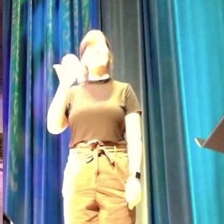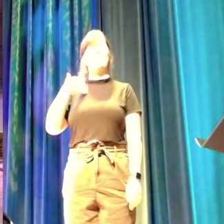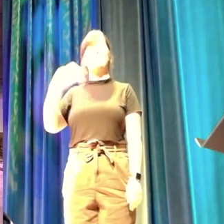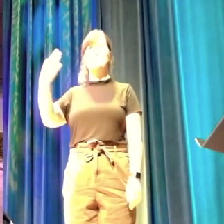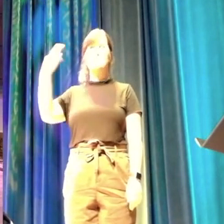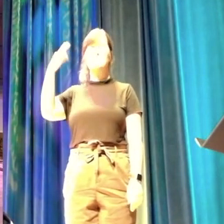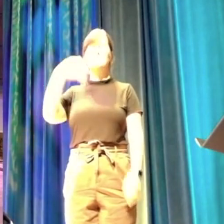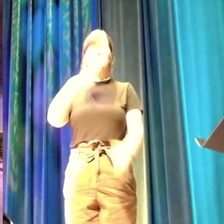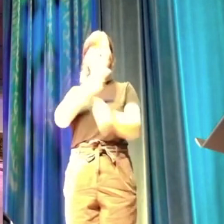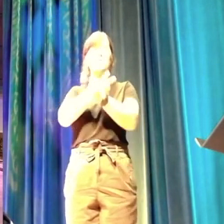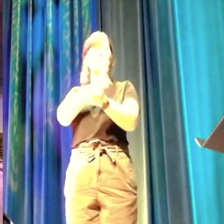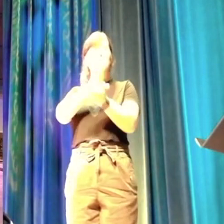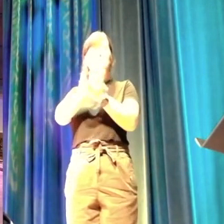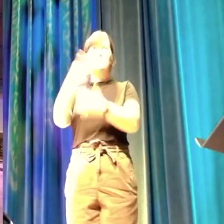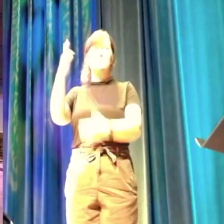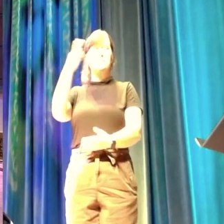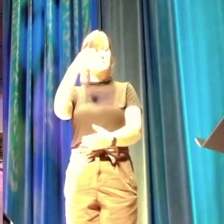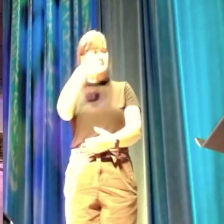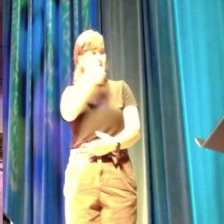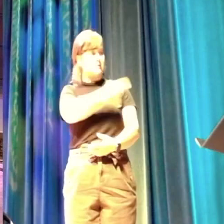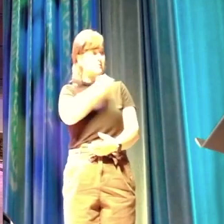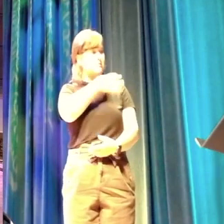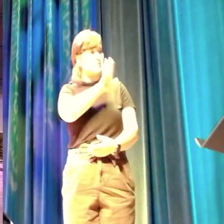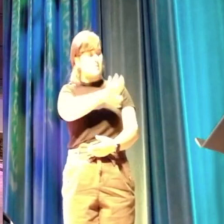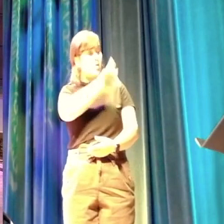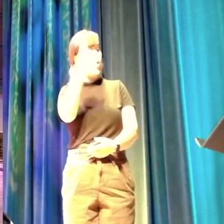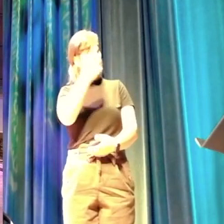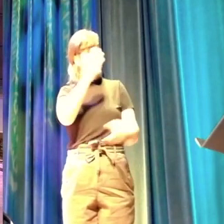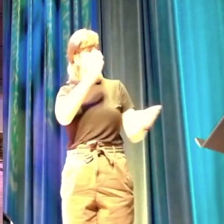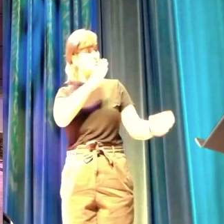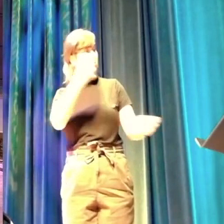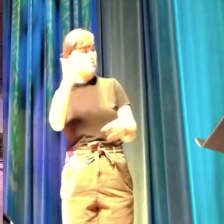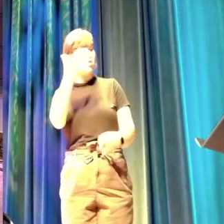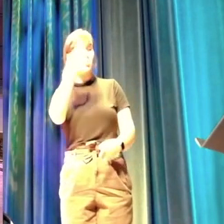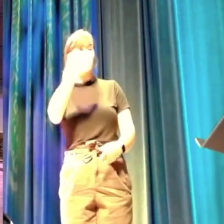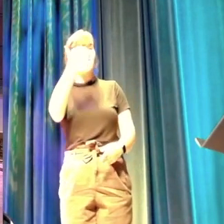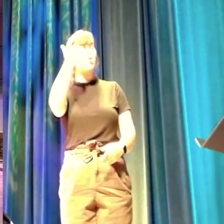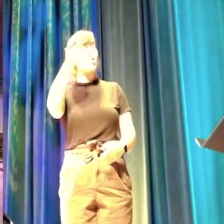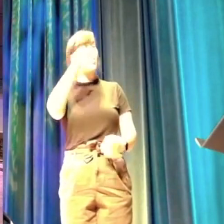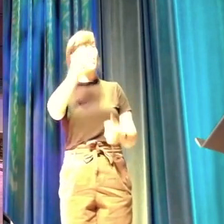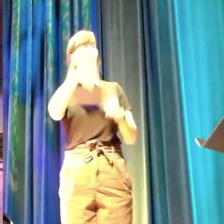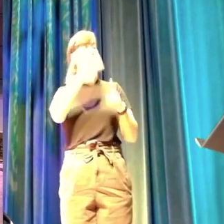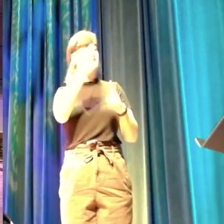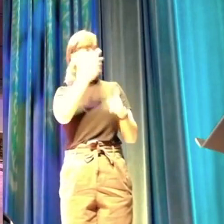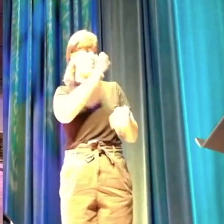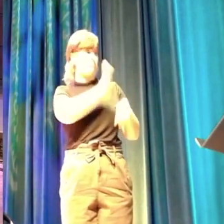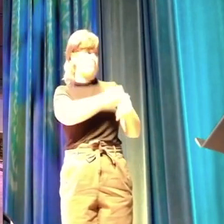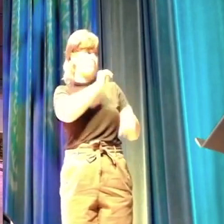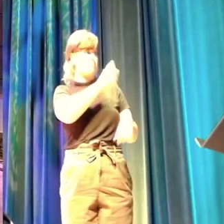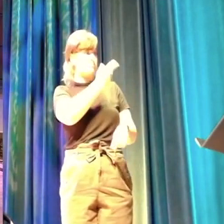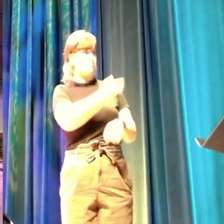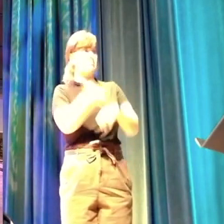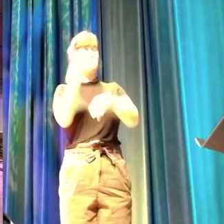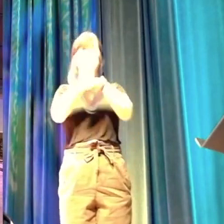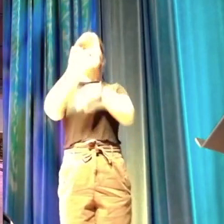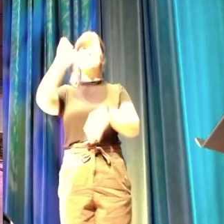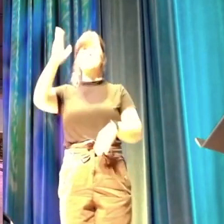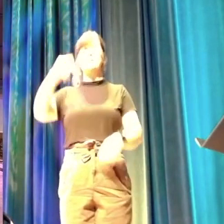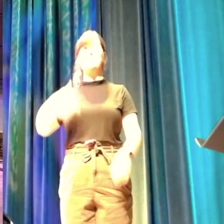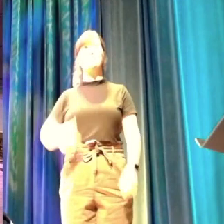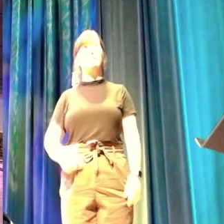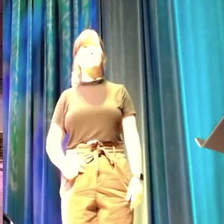were in grad school to always be prepared. You never know when you might have a speaking part.